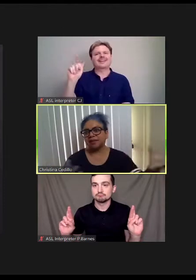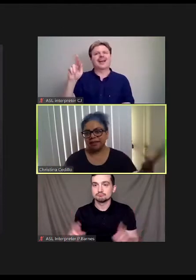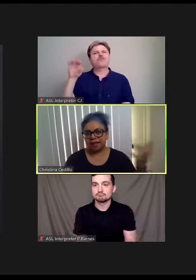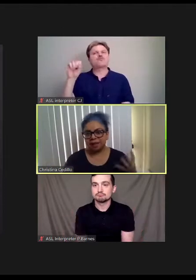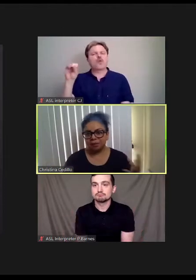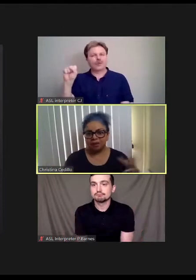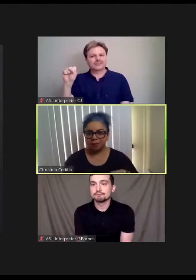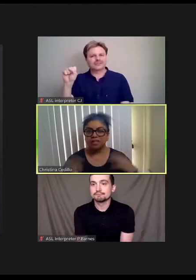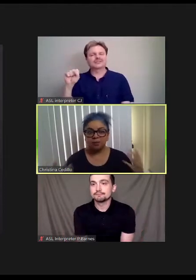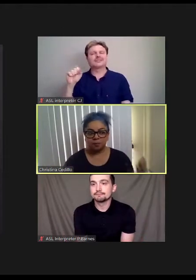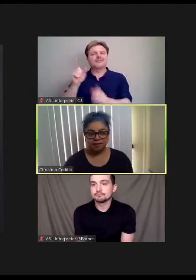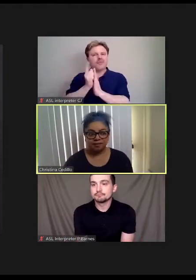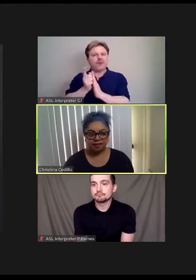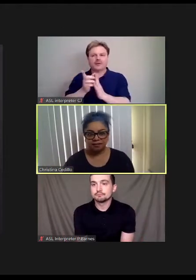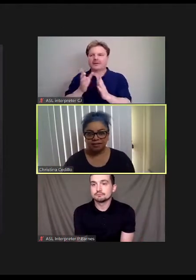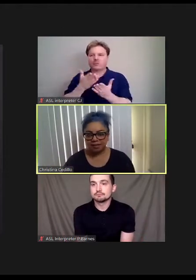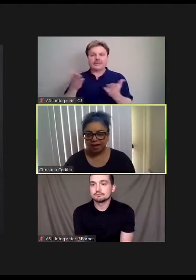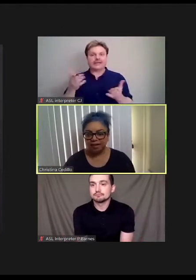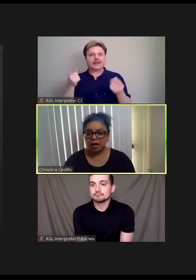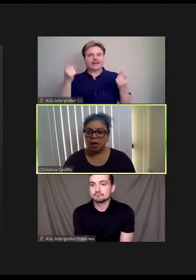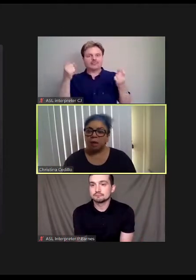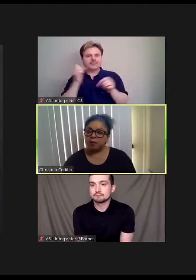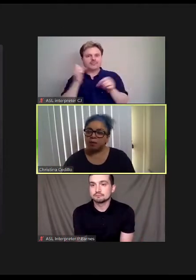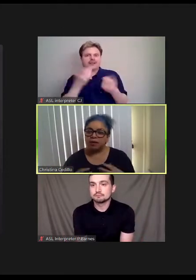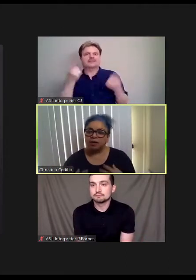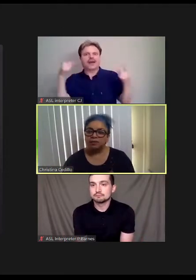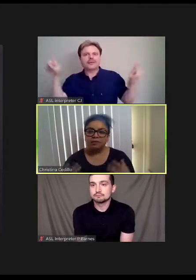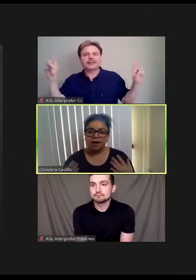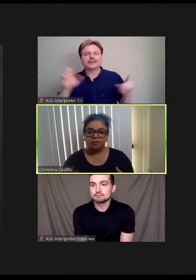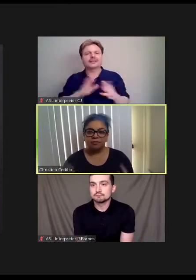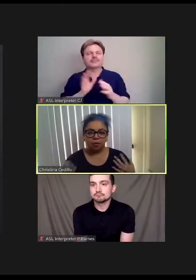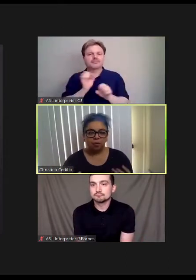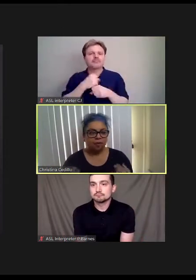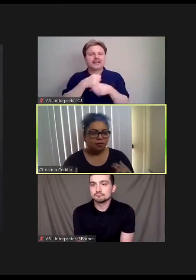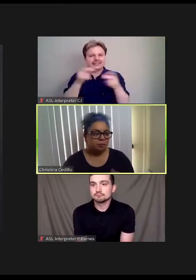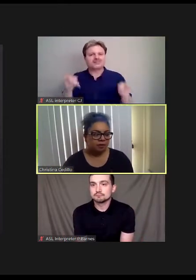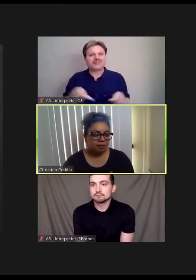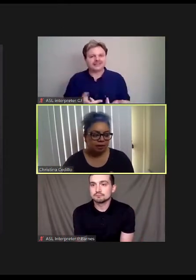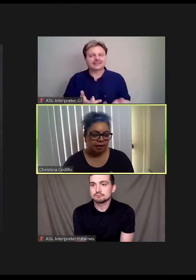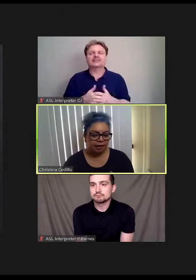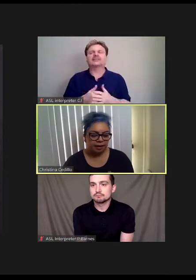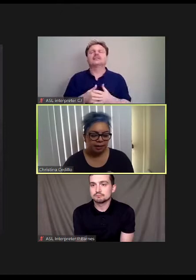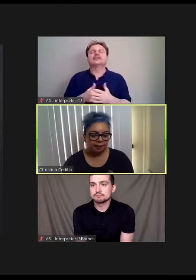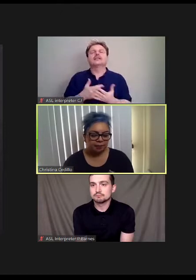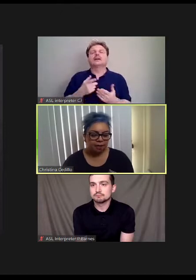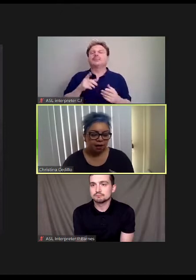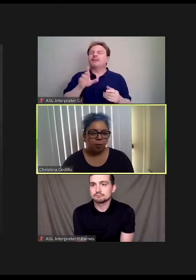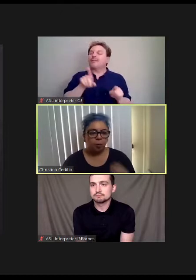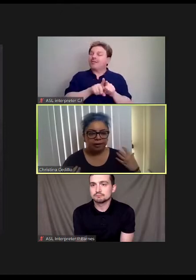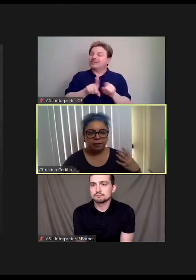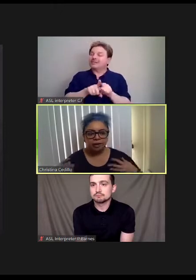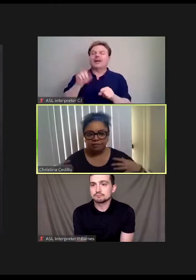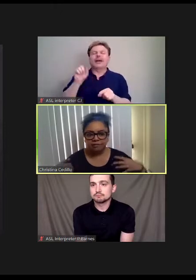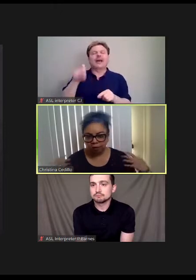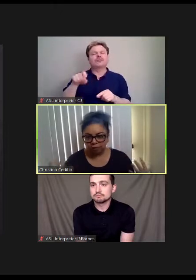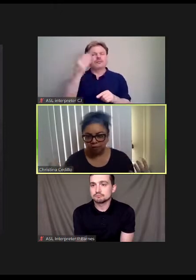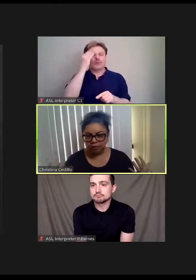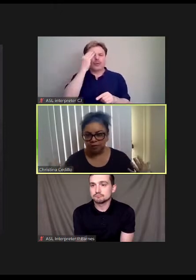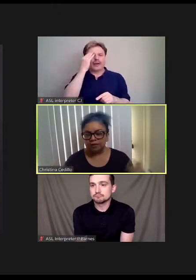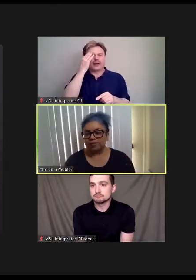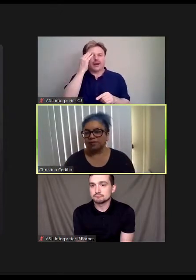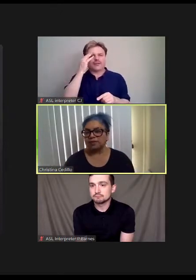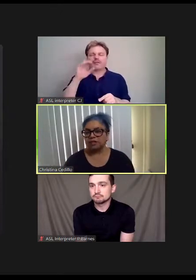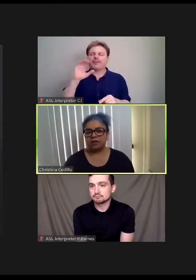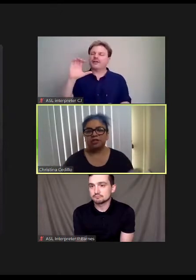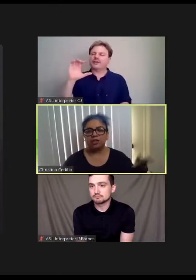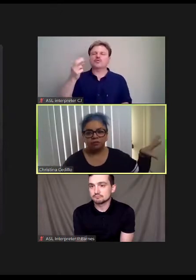make things happen and make space and things like that. But we also have to always be aware of the chronos